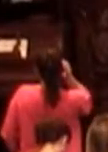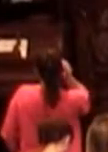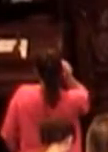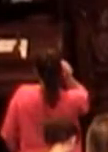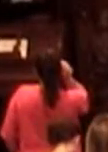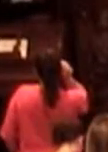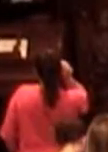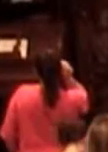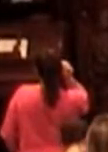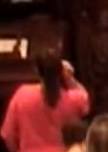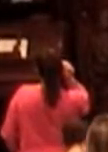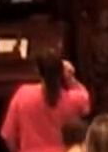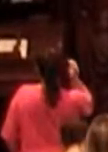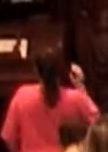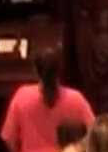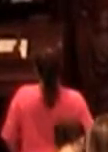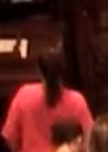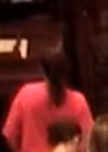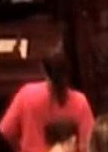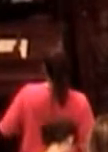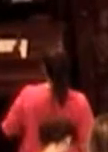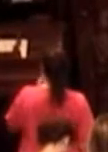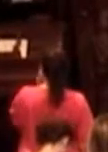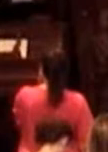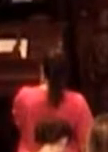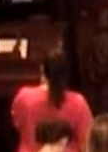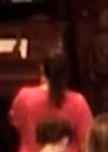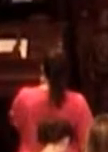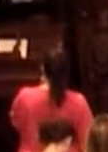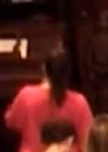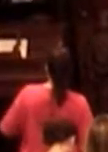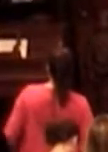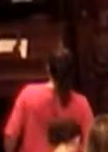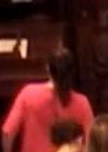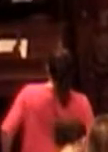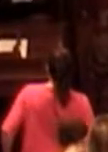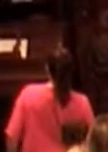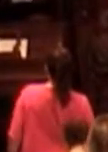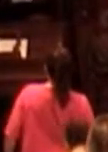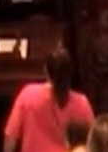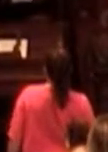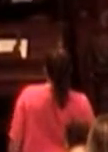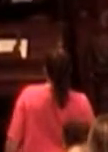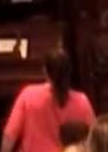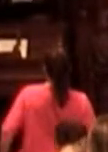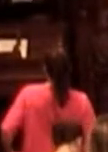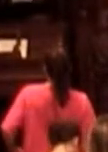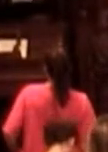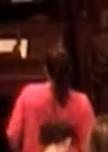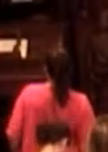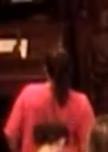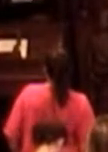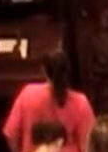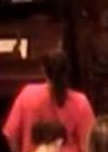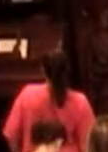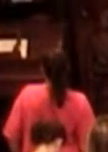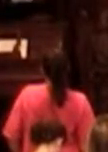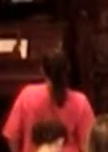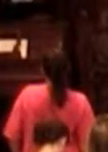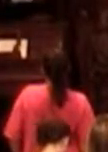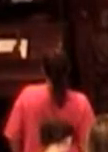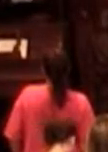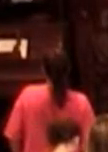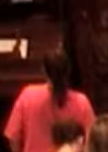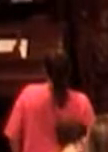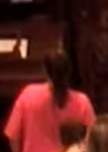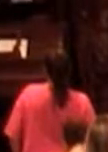allow us to concentrate. You've given words to Randy that you need us to hear.